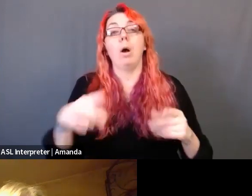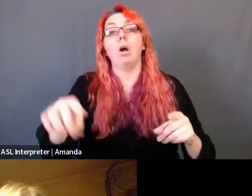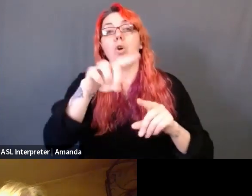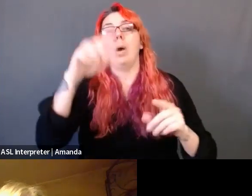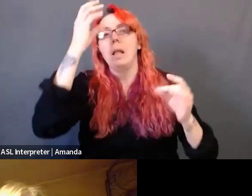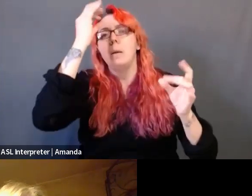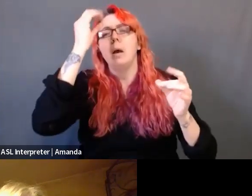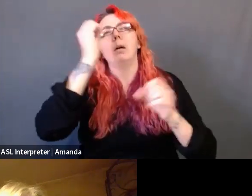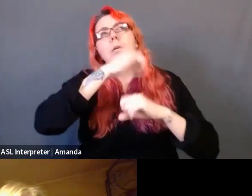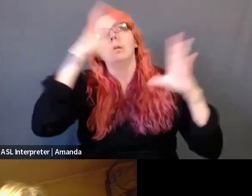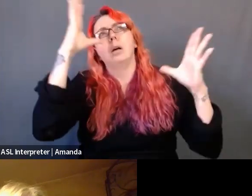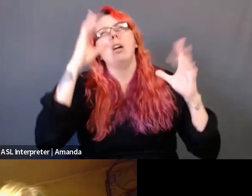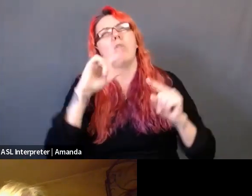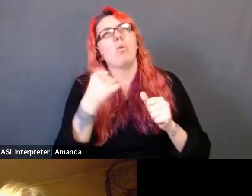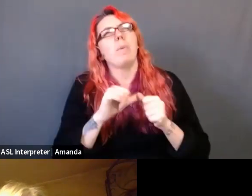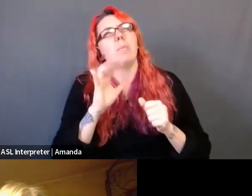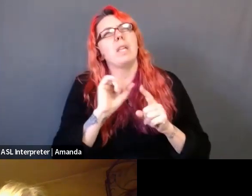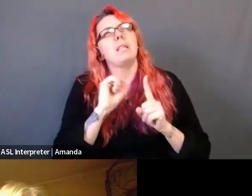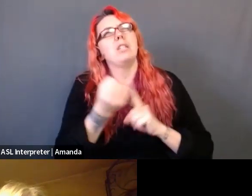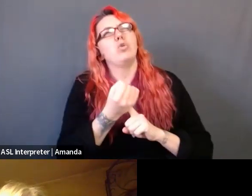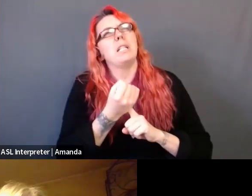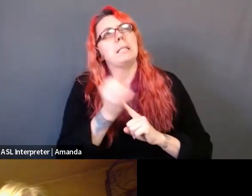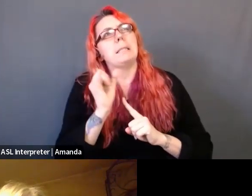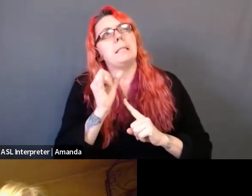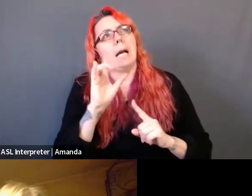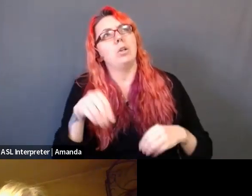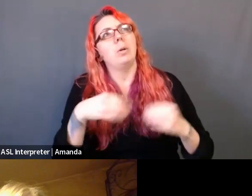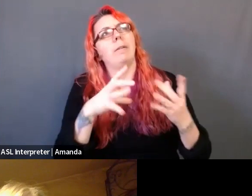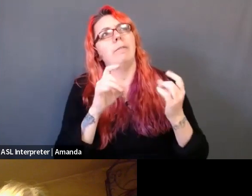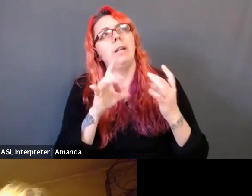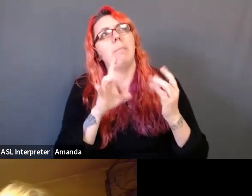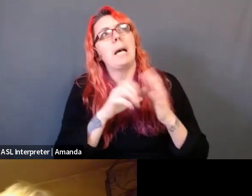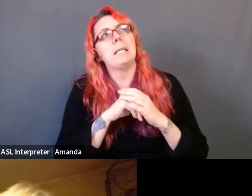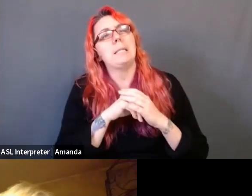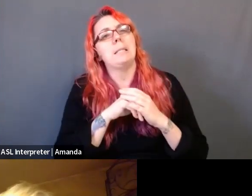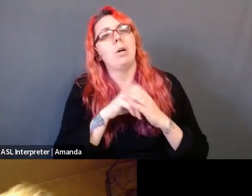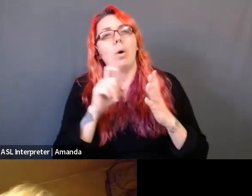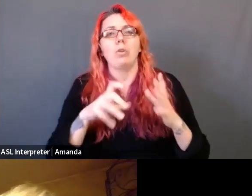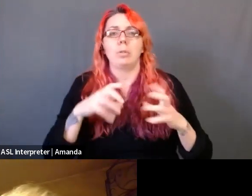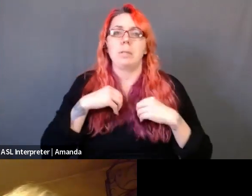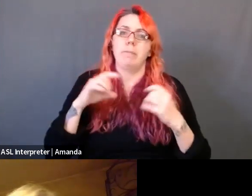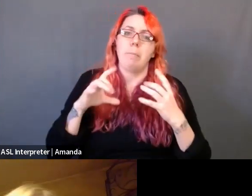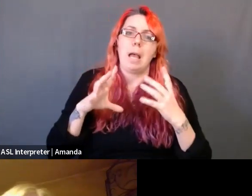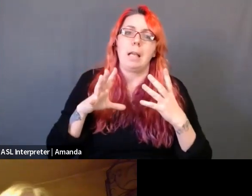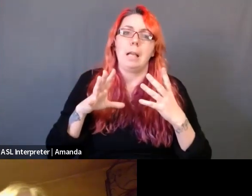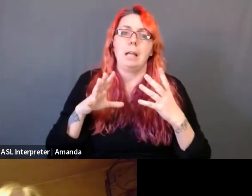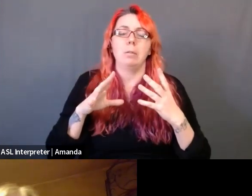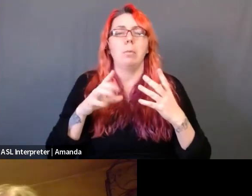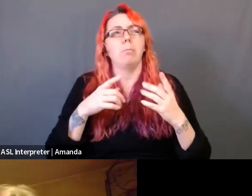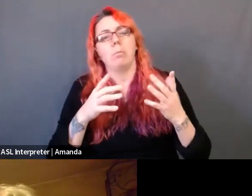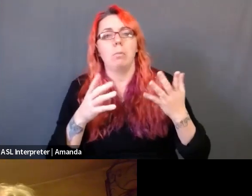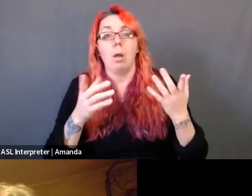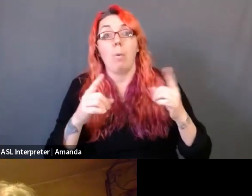navigate, you know, and where you had to give feedback or have a conversation engagement around it, and it didn't go well, right?